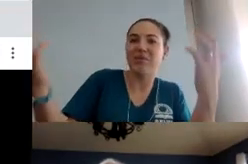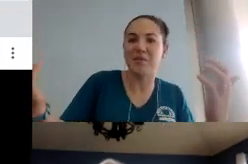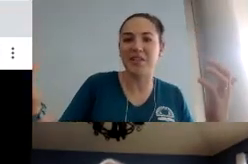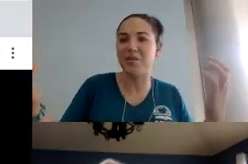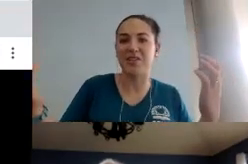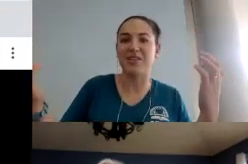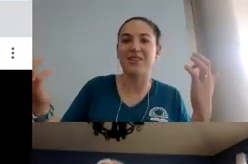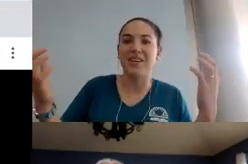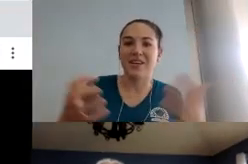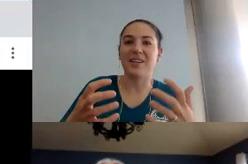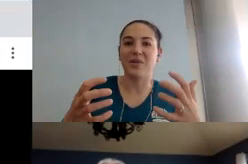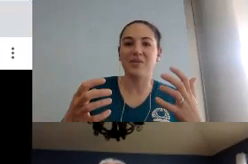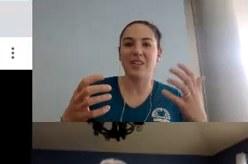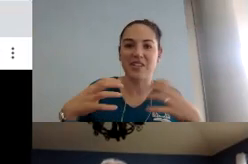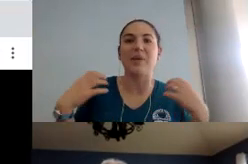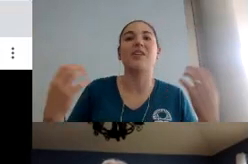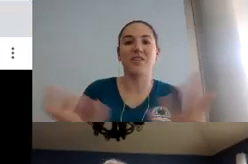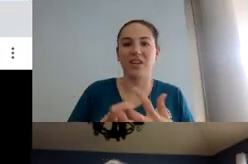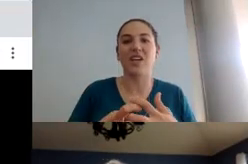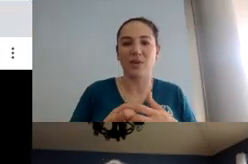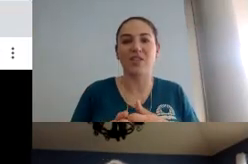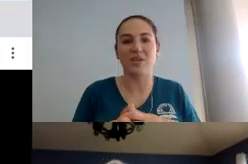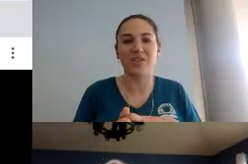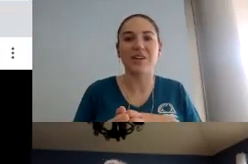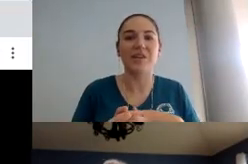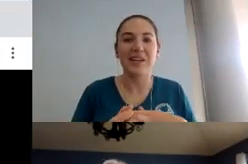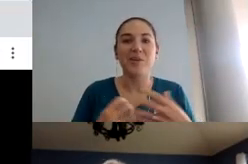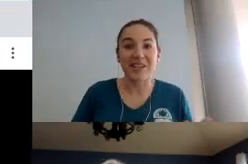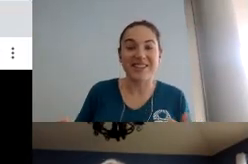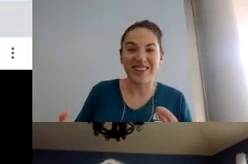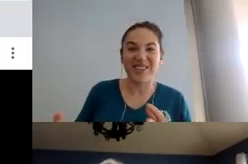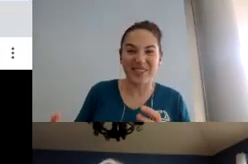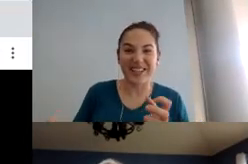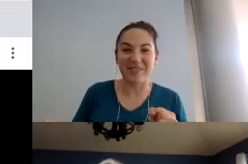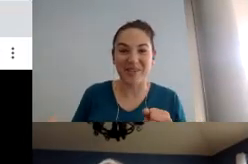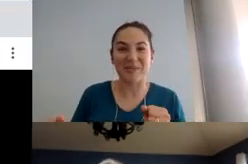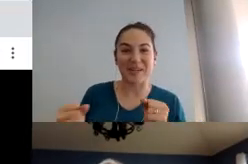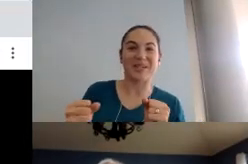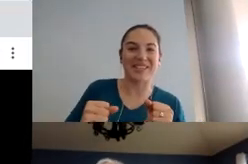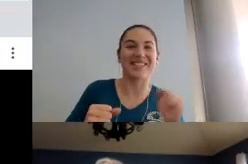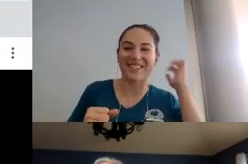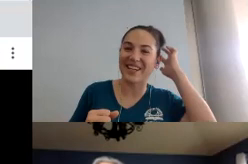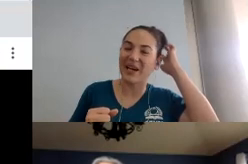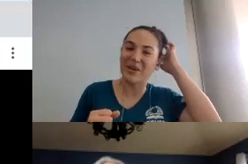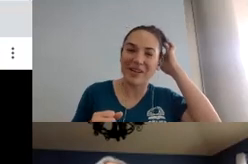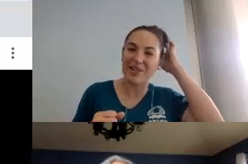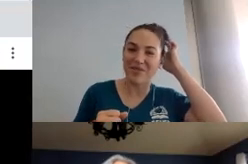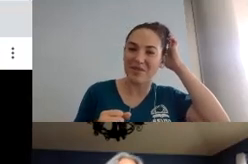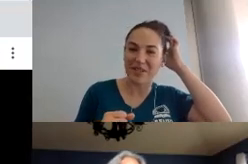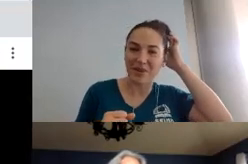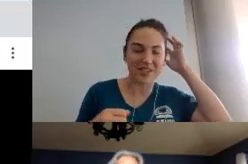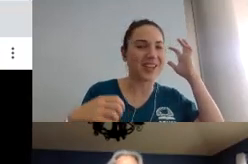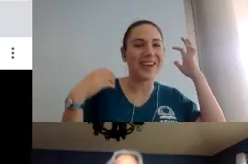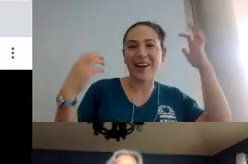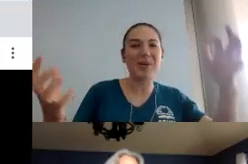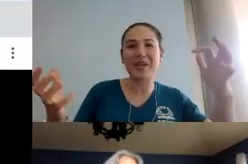know that free response questions, you know, give us a better understanding of what students know, but it's hard to read a lot of free response questions. So like, how do I manage free